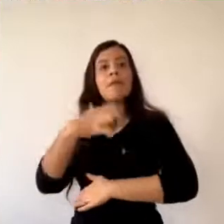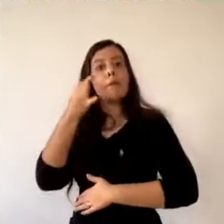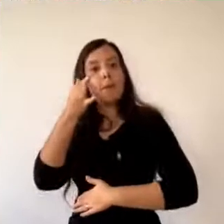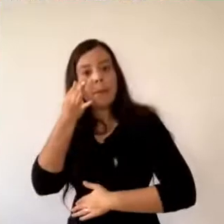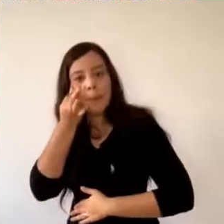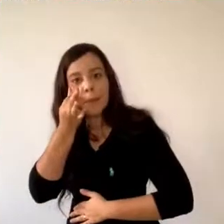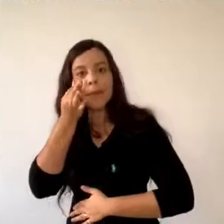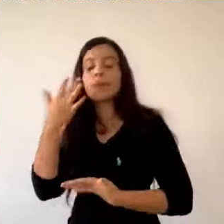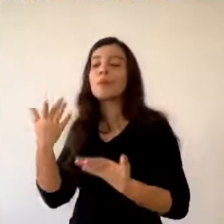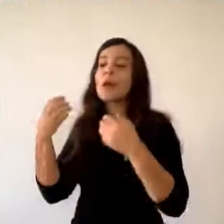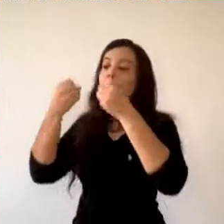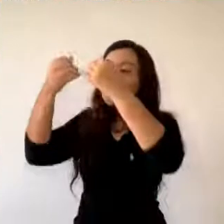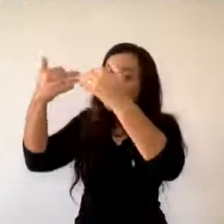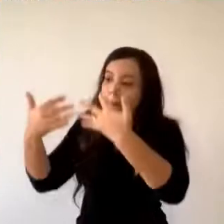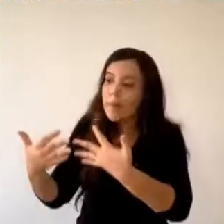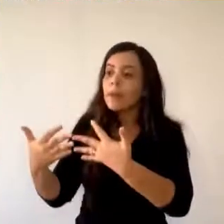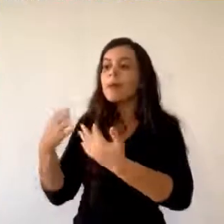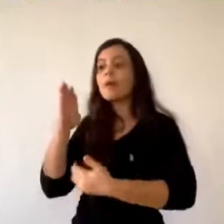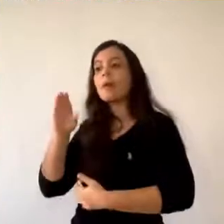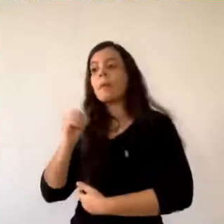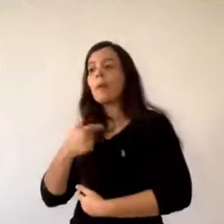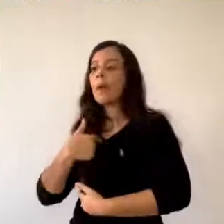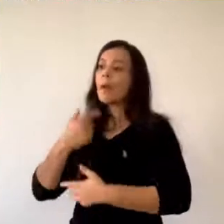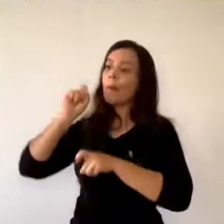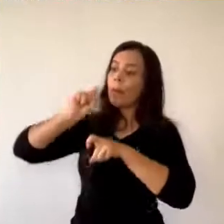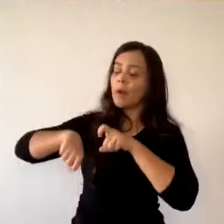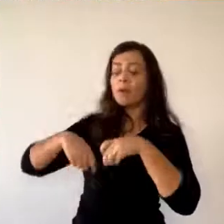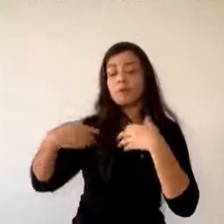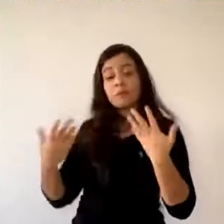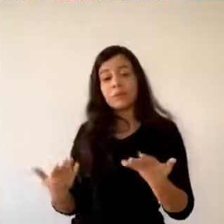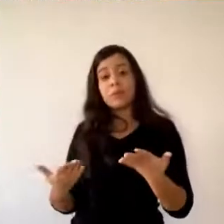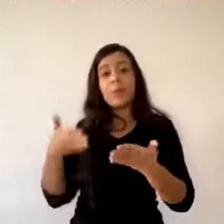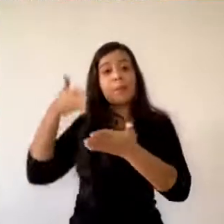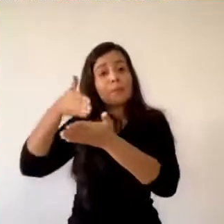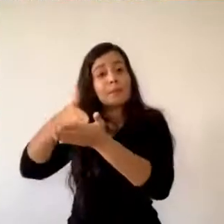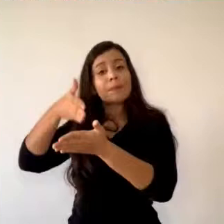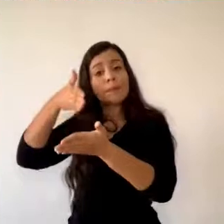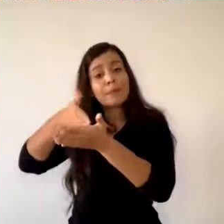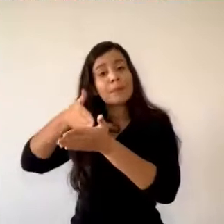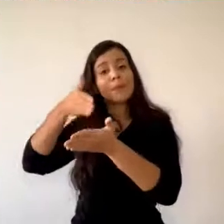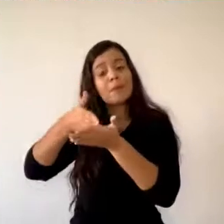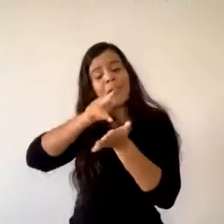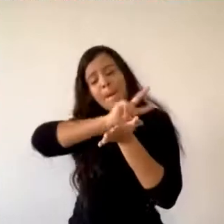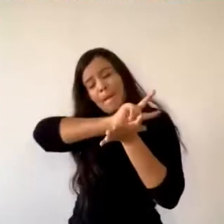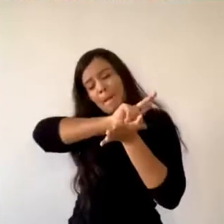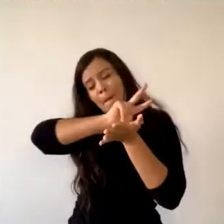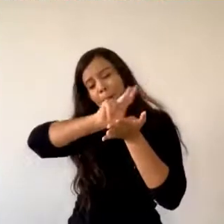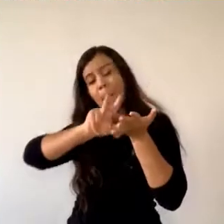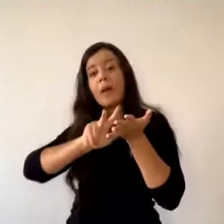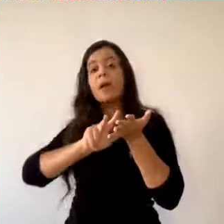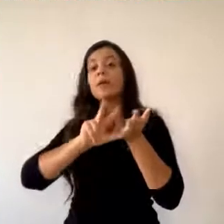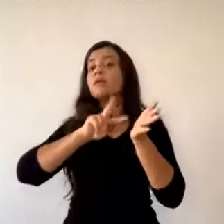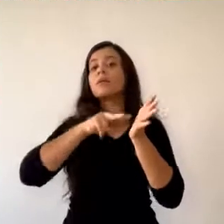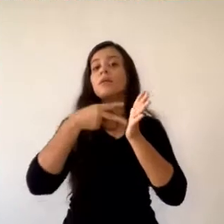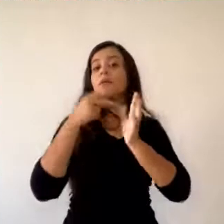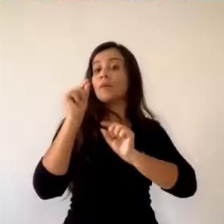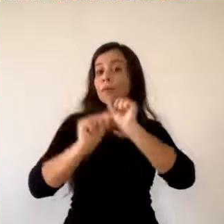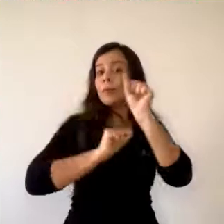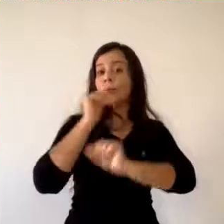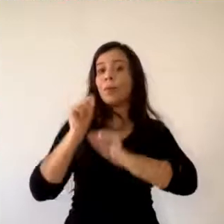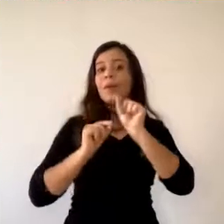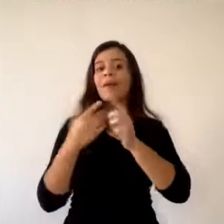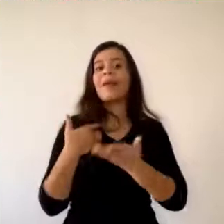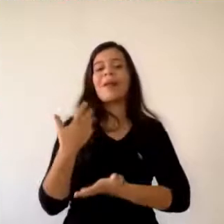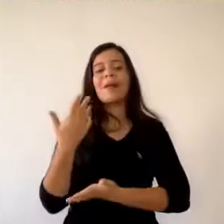And it has to be then in person in order to file a complaint against the sexual violence.